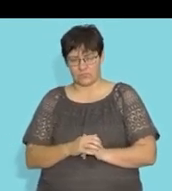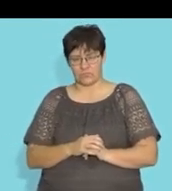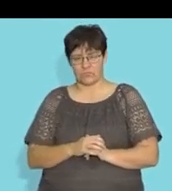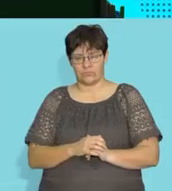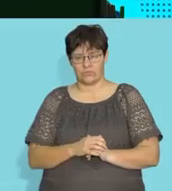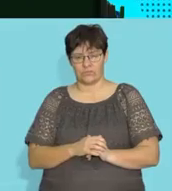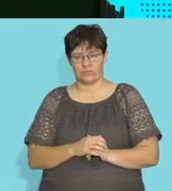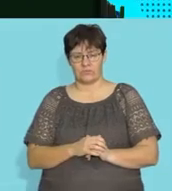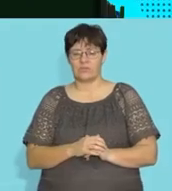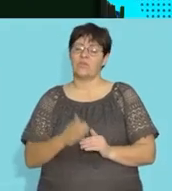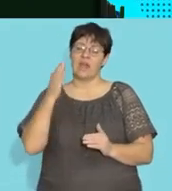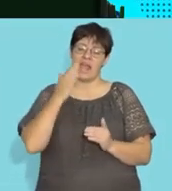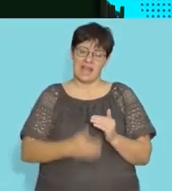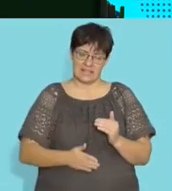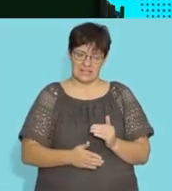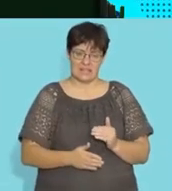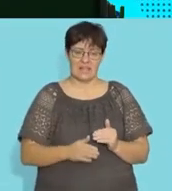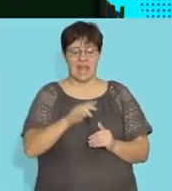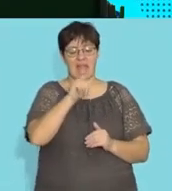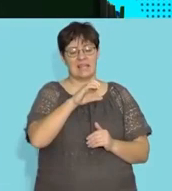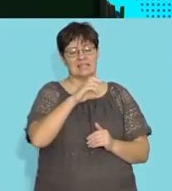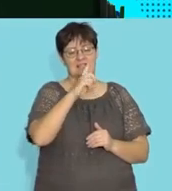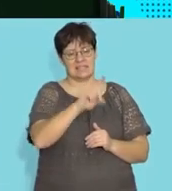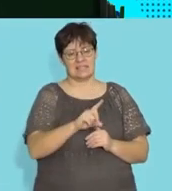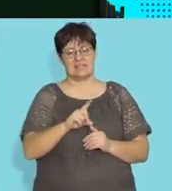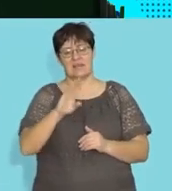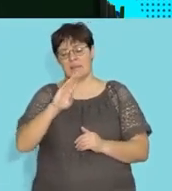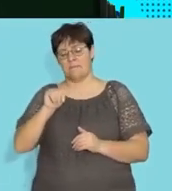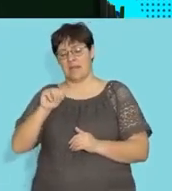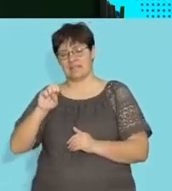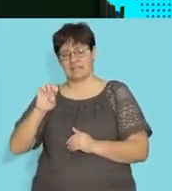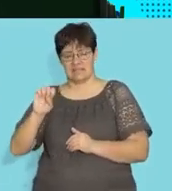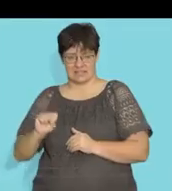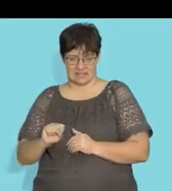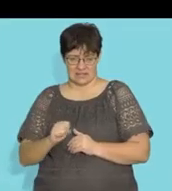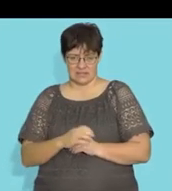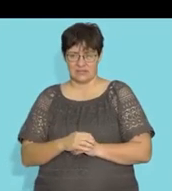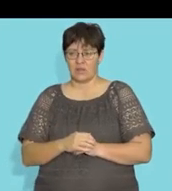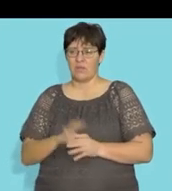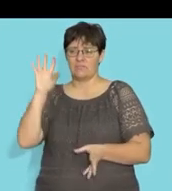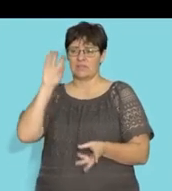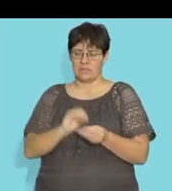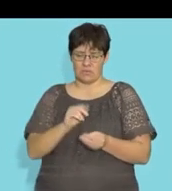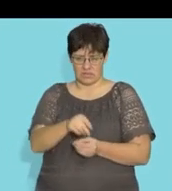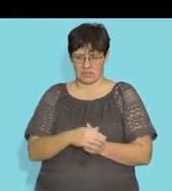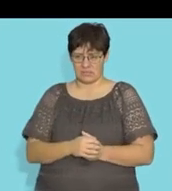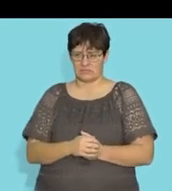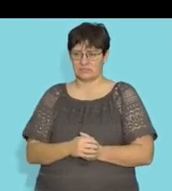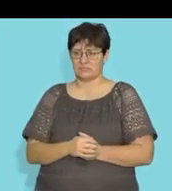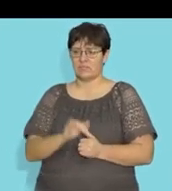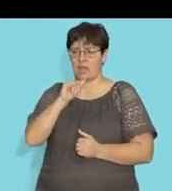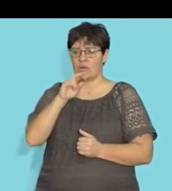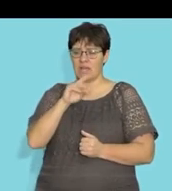this brings us to the end of our acids and bases, but I just want to summarize quickly.